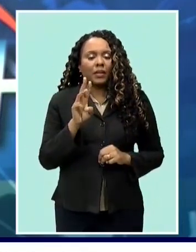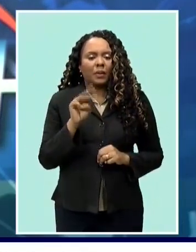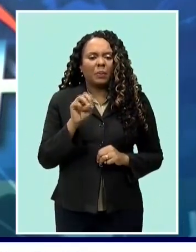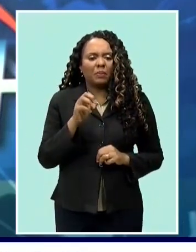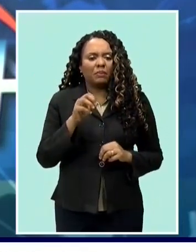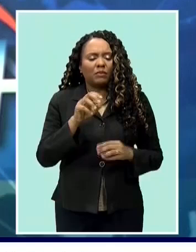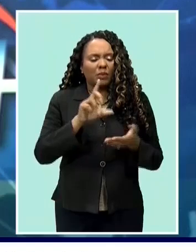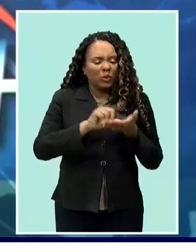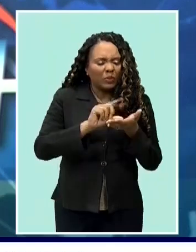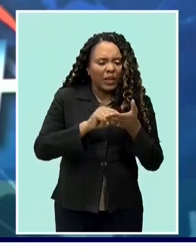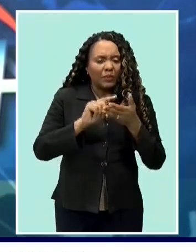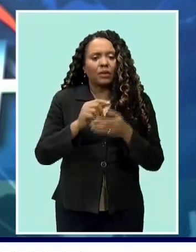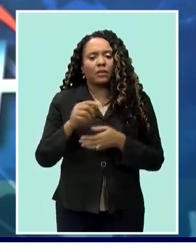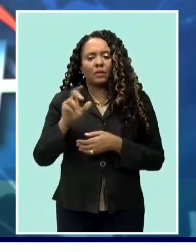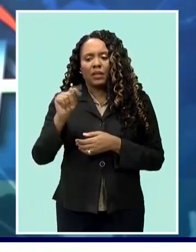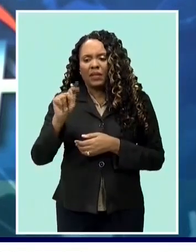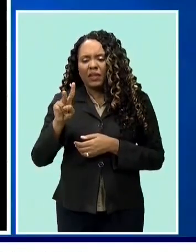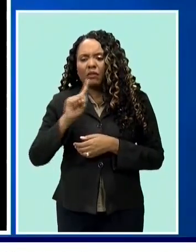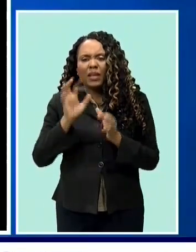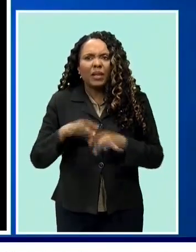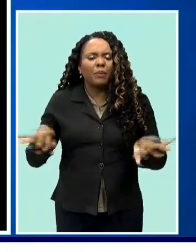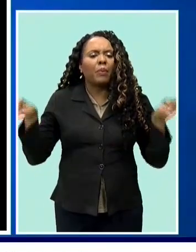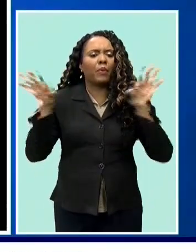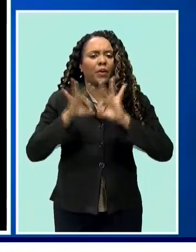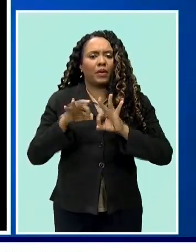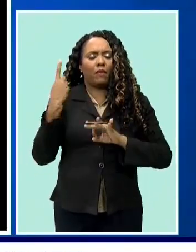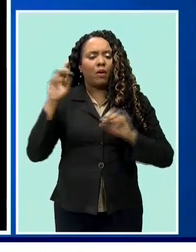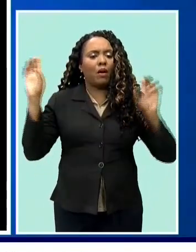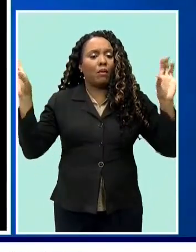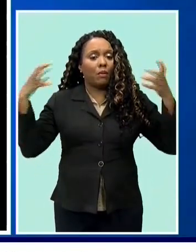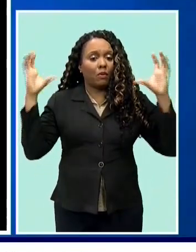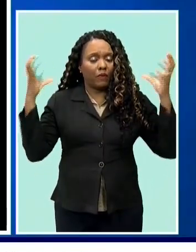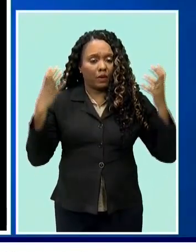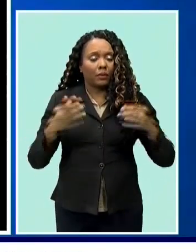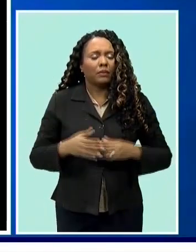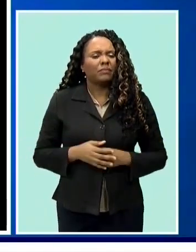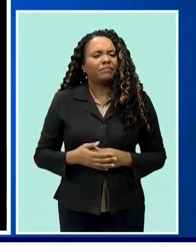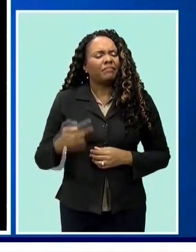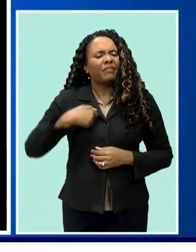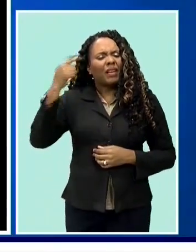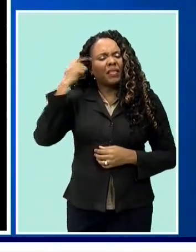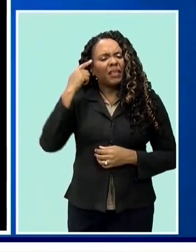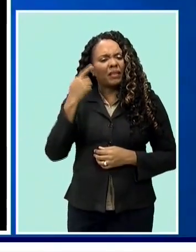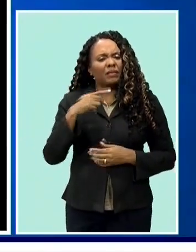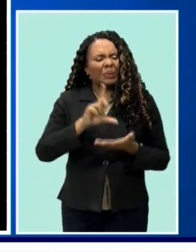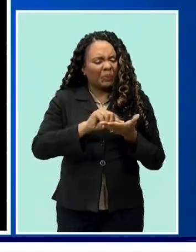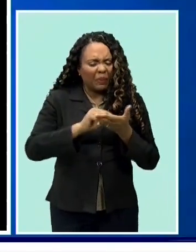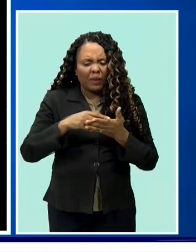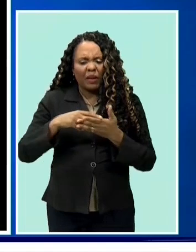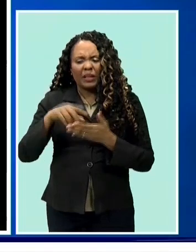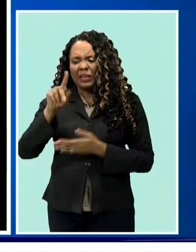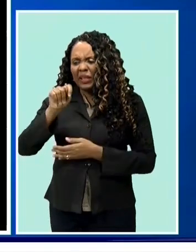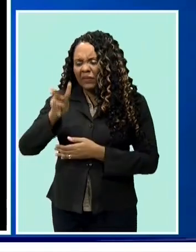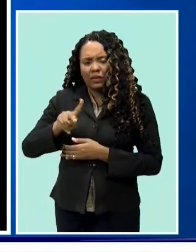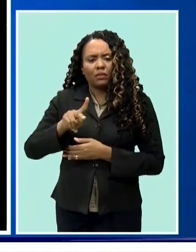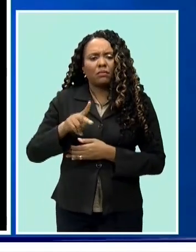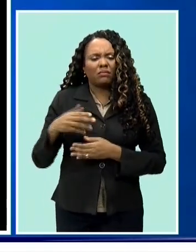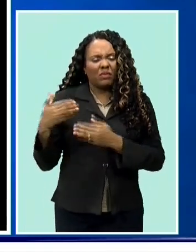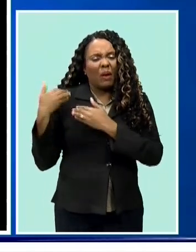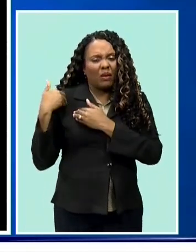perception of the festival. The media in Barbados, I think, are extremely good. they tend to be, for the main part, responsible